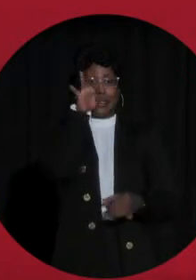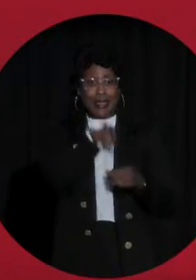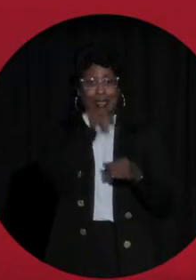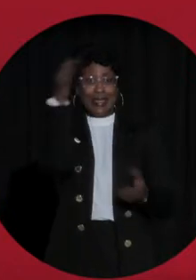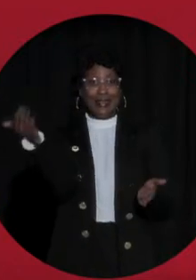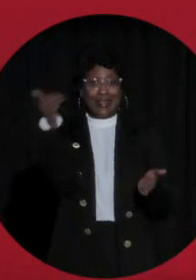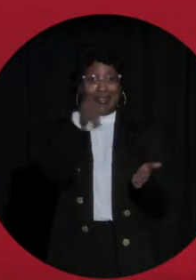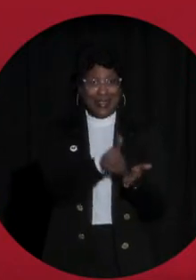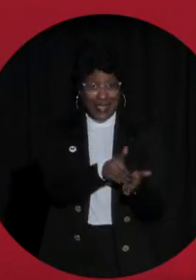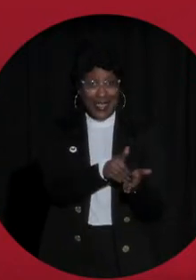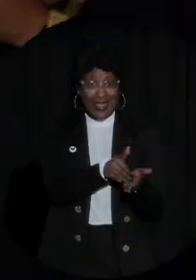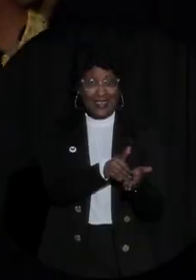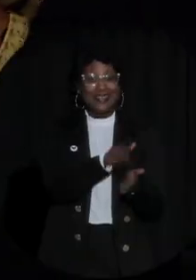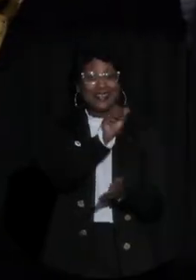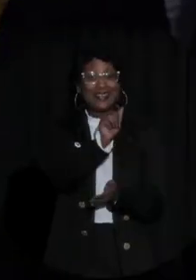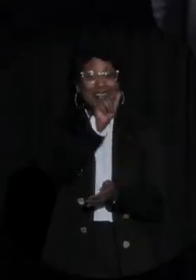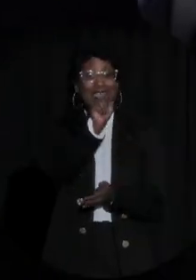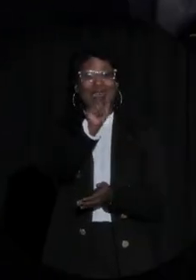large.